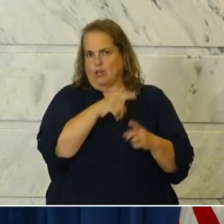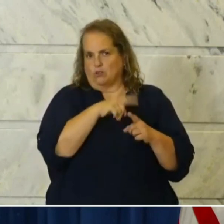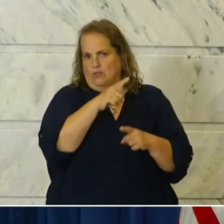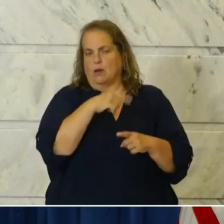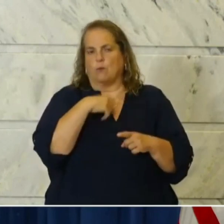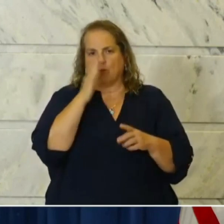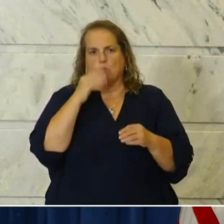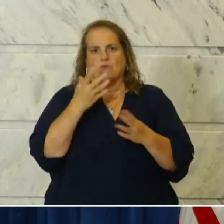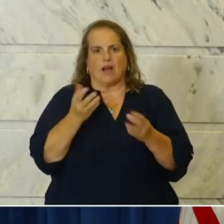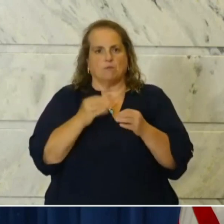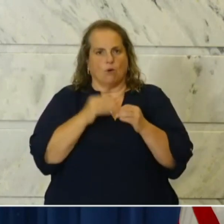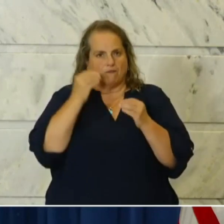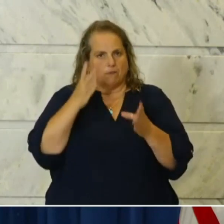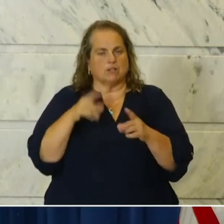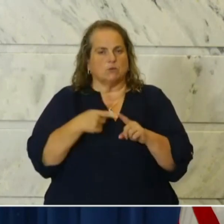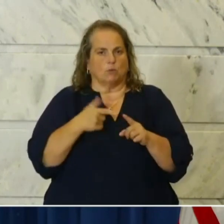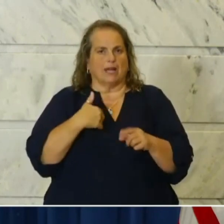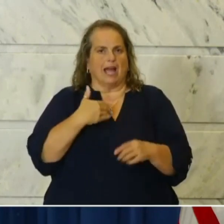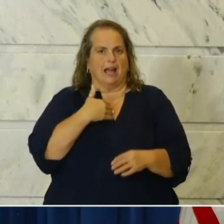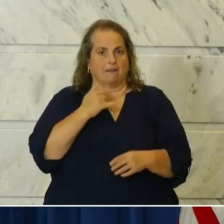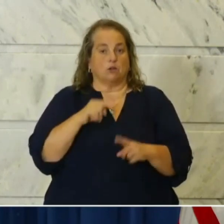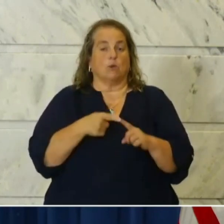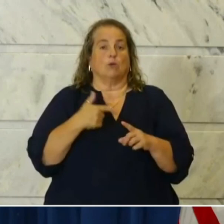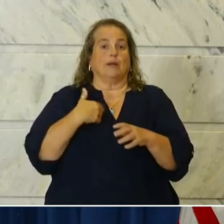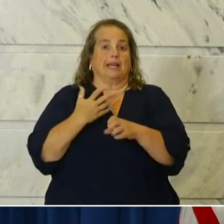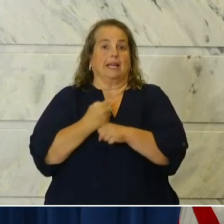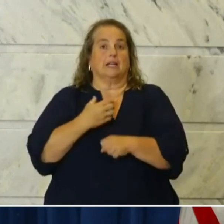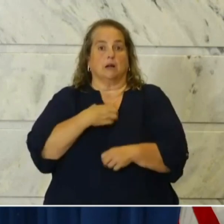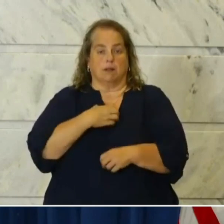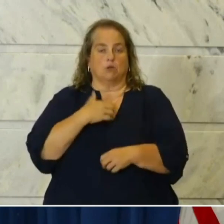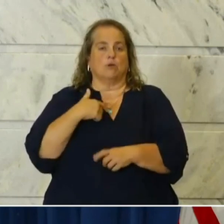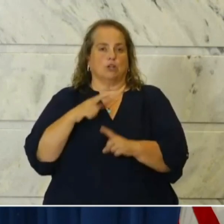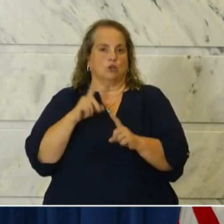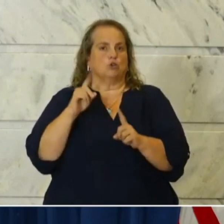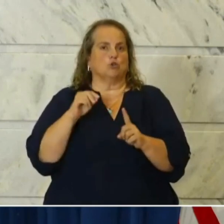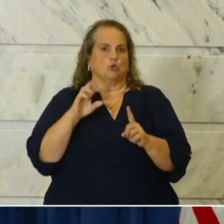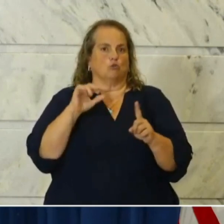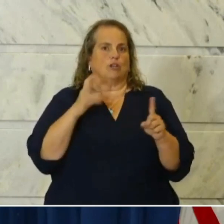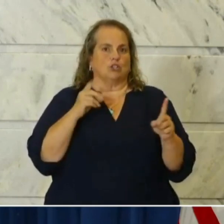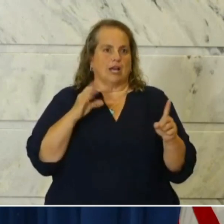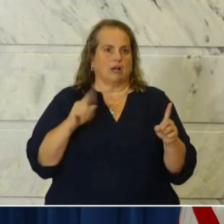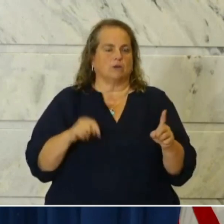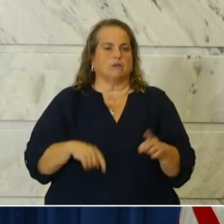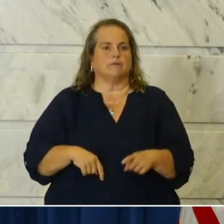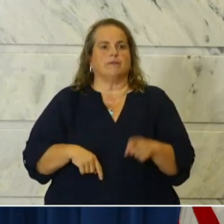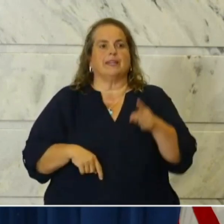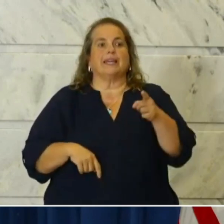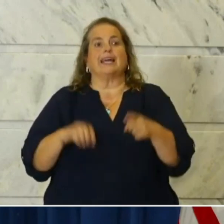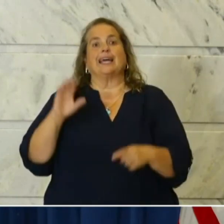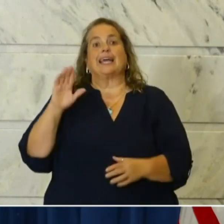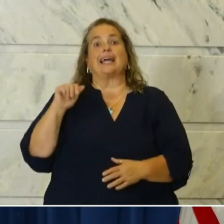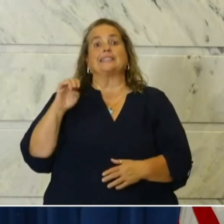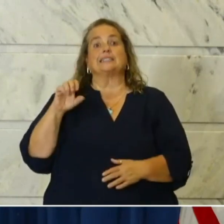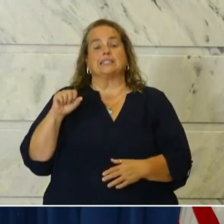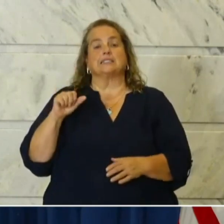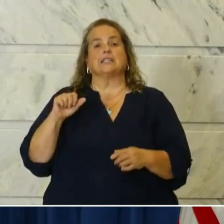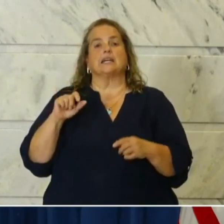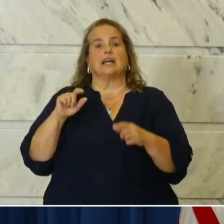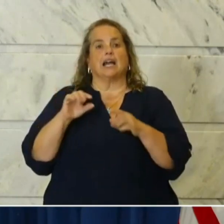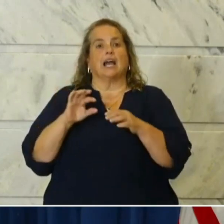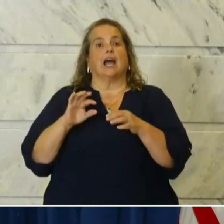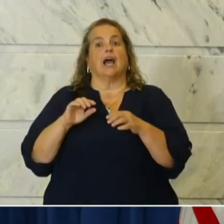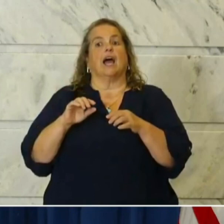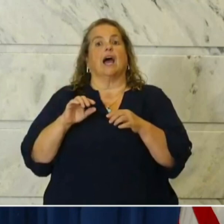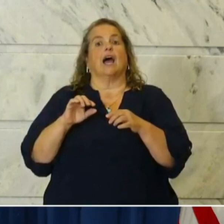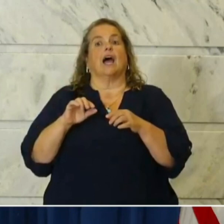it, but when we do get those complaints, we do reach out. Cases continue to be tied to travel, but you consider changes to the